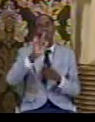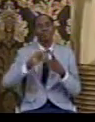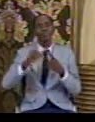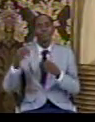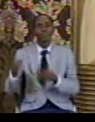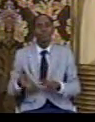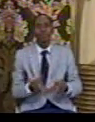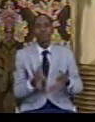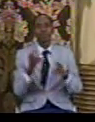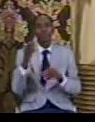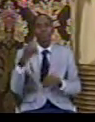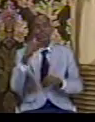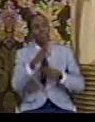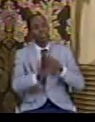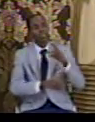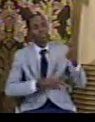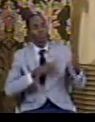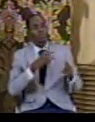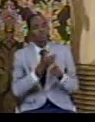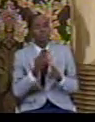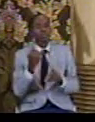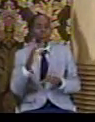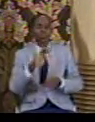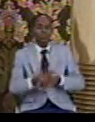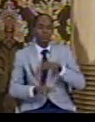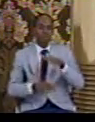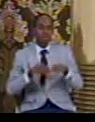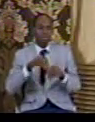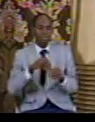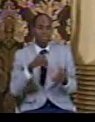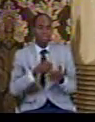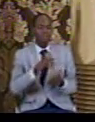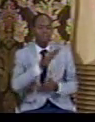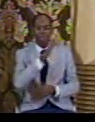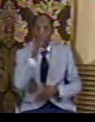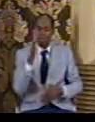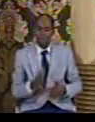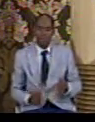way of the world, to walk in it